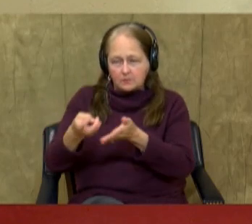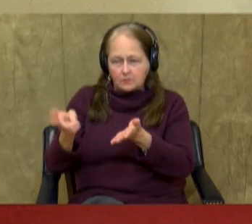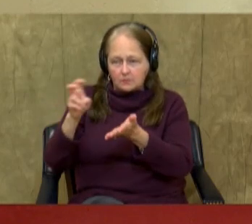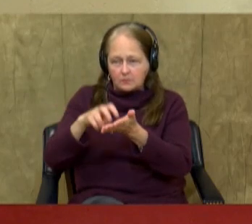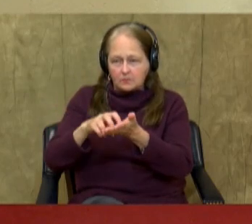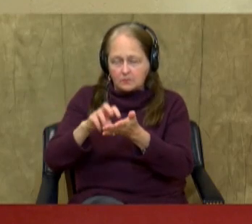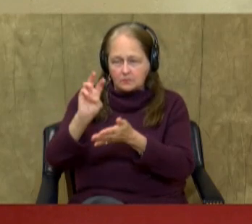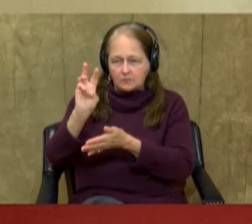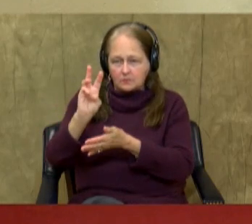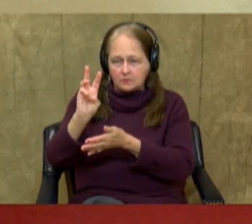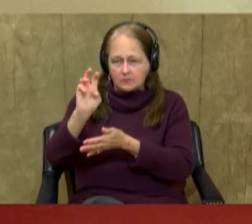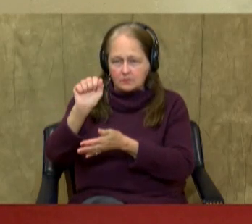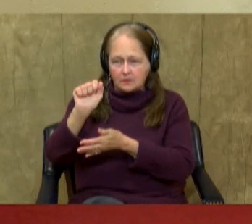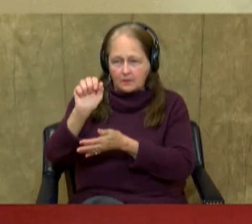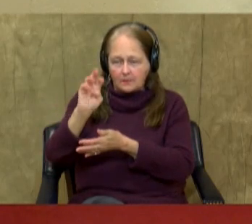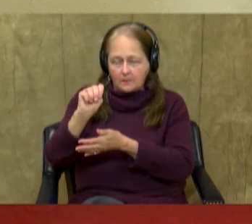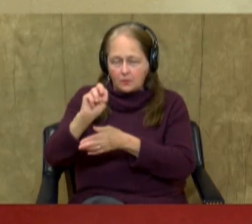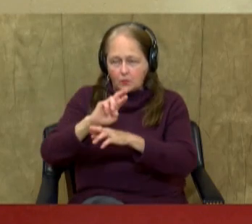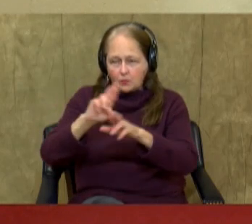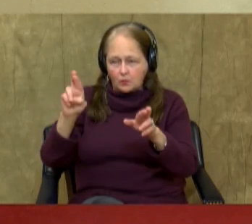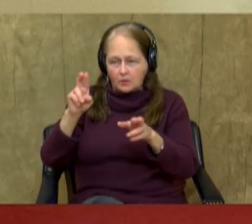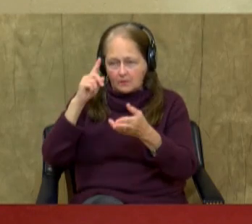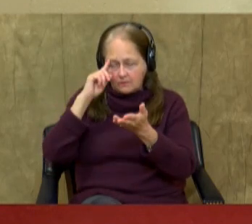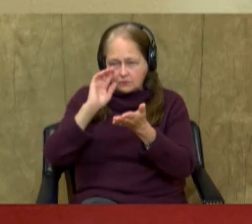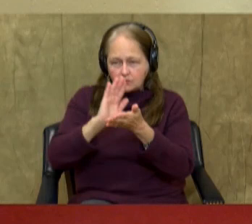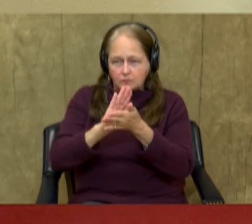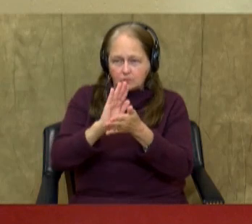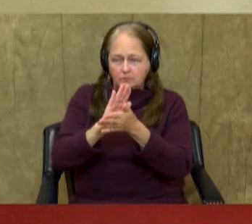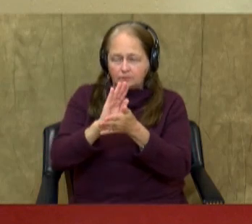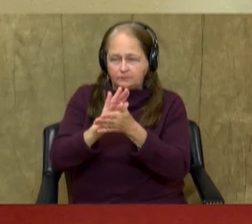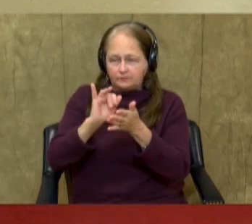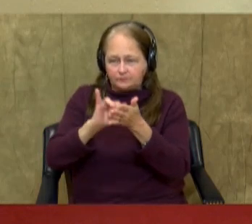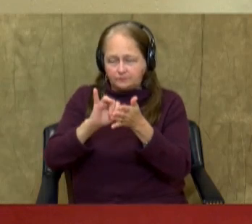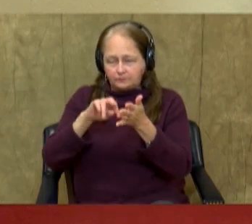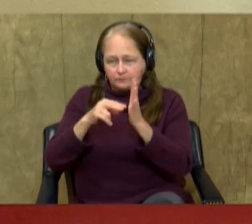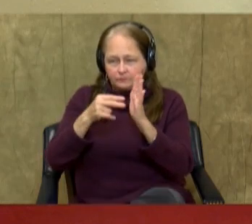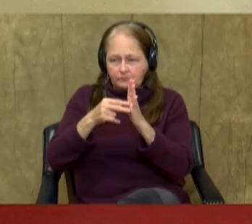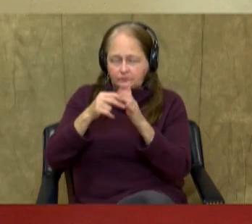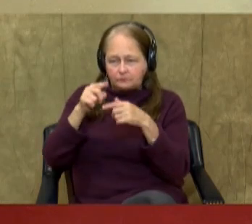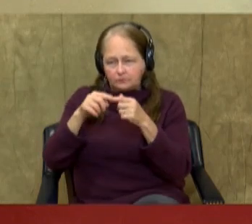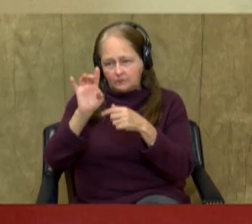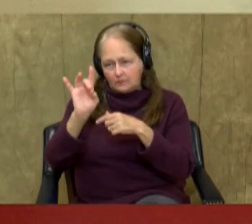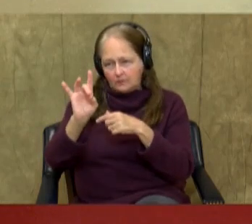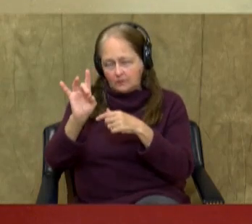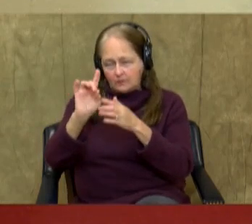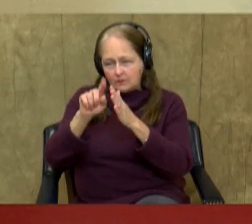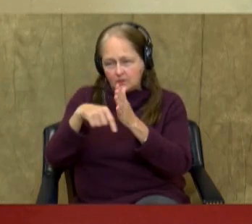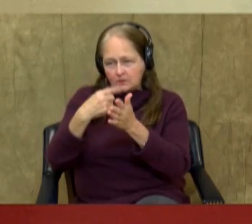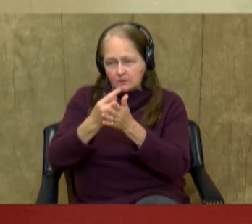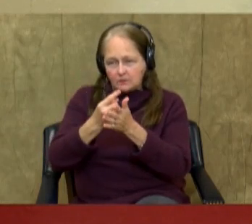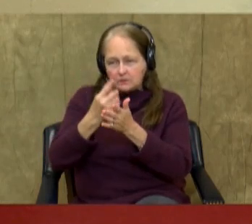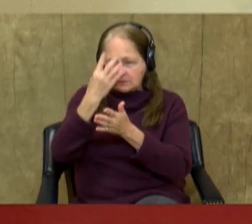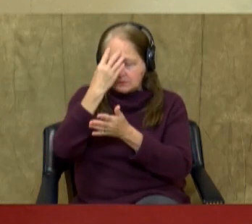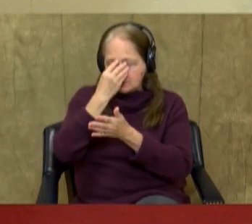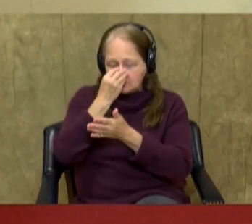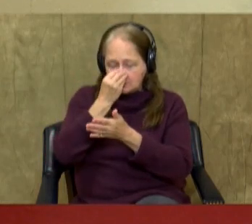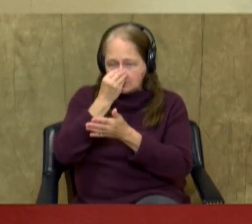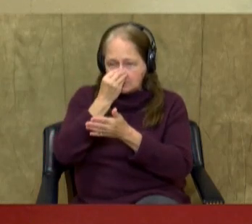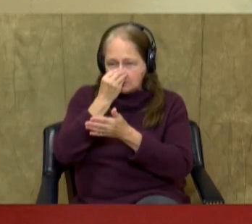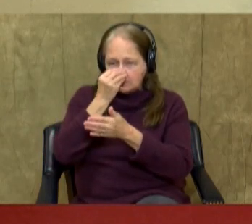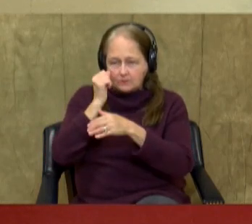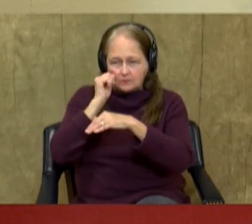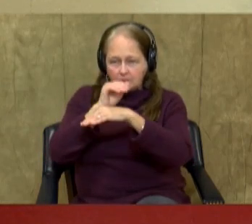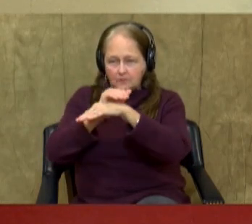up around 6 a.m. to get ready for school. That means he gets about 8 hours of sleep per